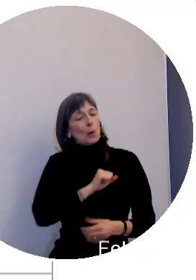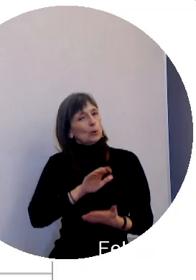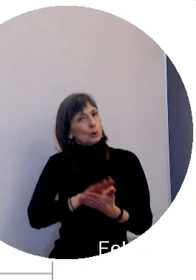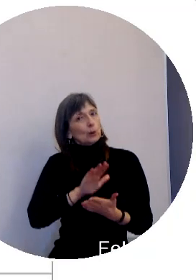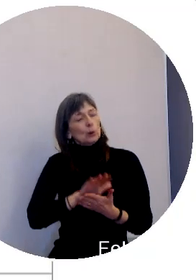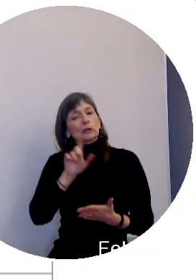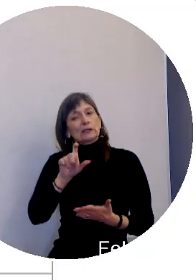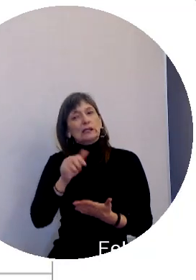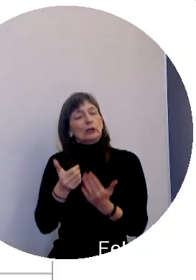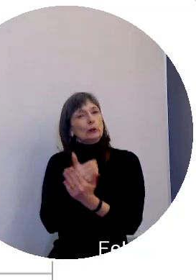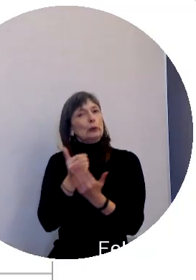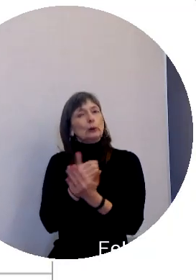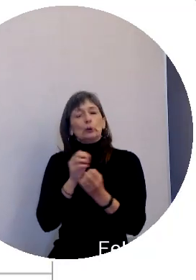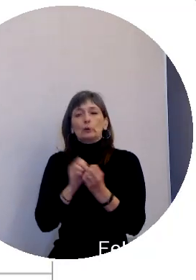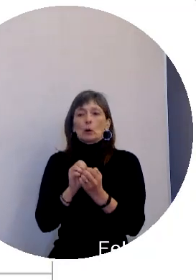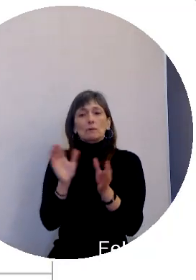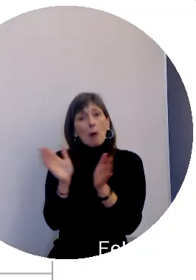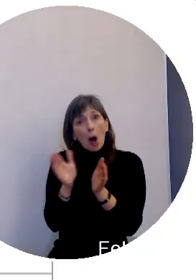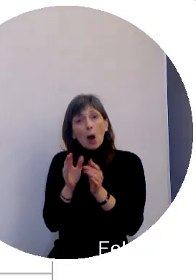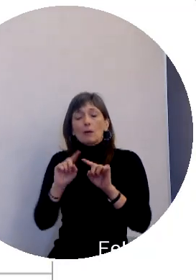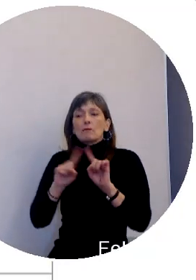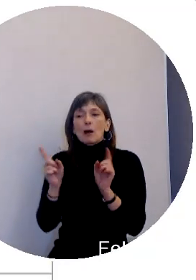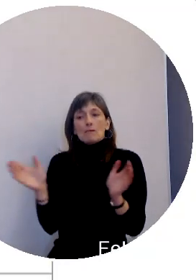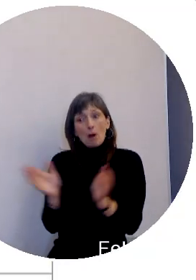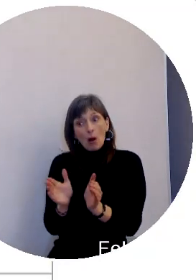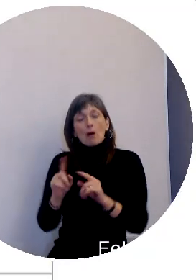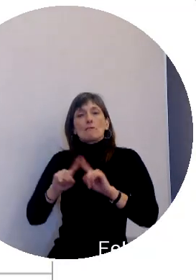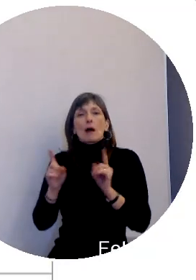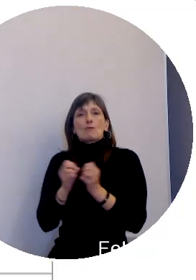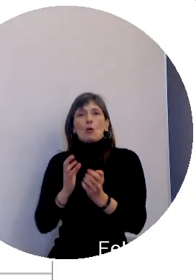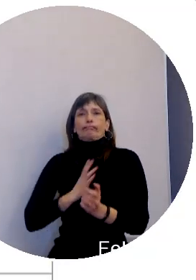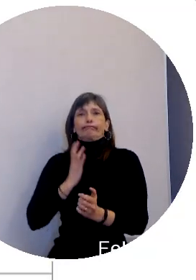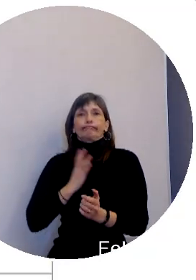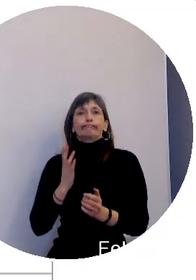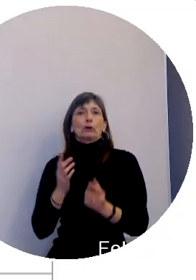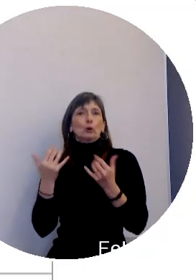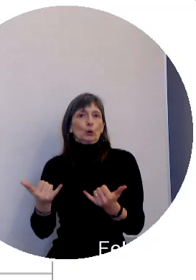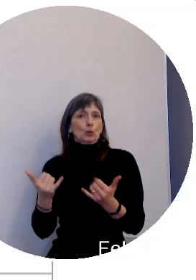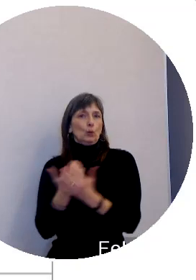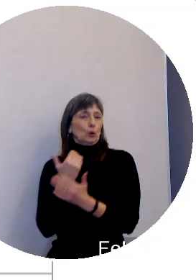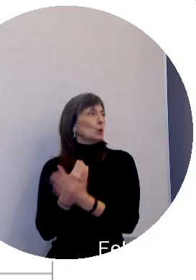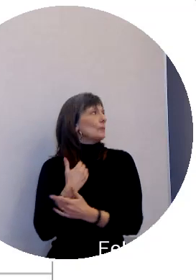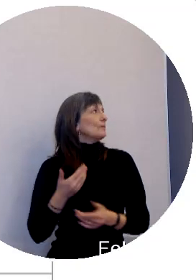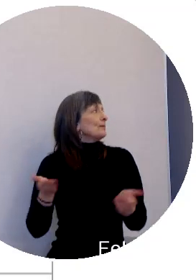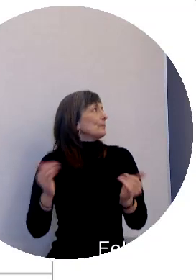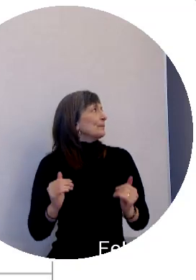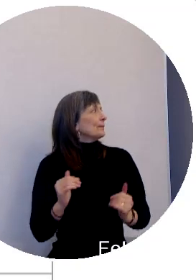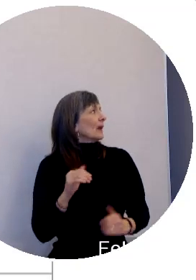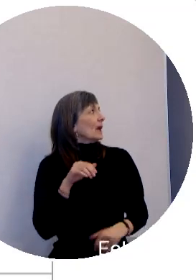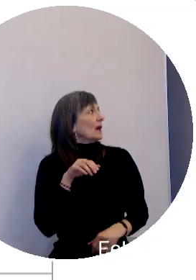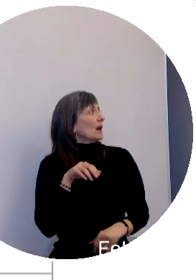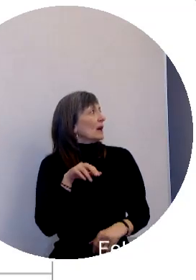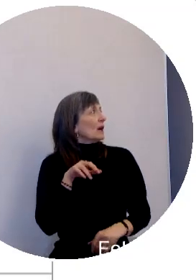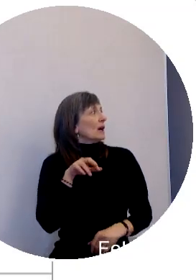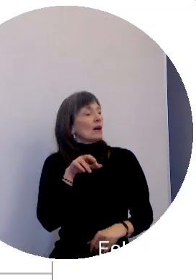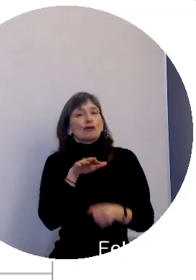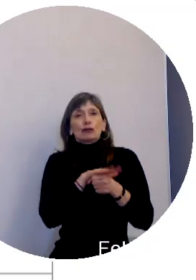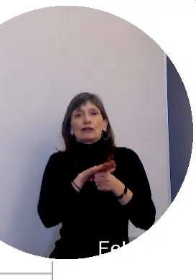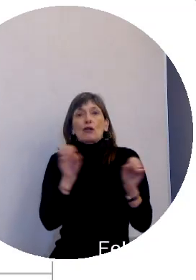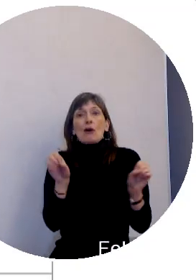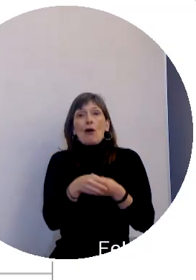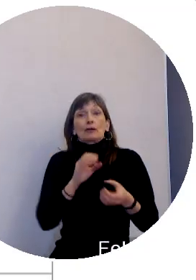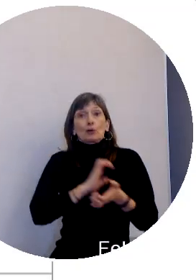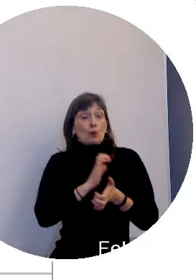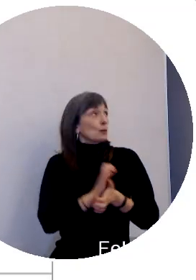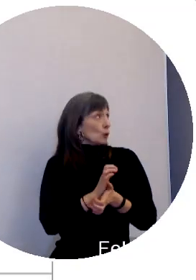replacement for a smaller, modern facility. The regional office in Corner Brook, work is underway right now as we speak to renovate the former